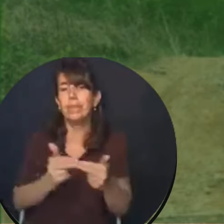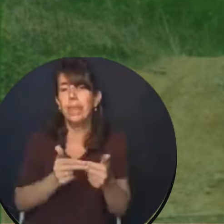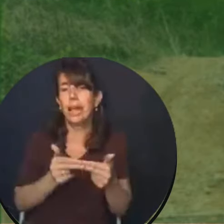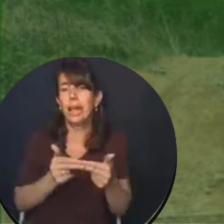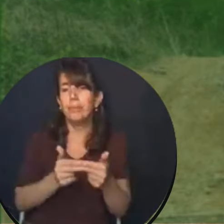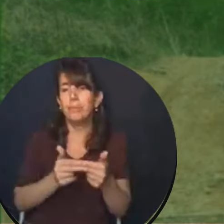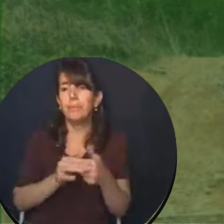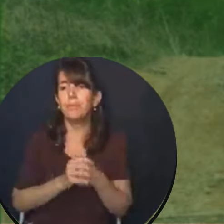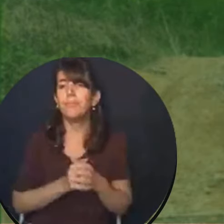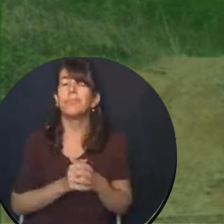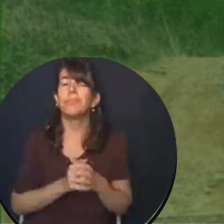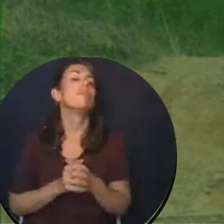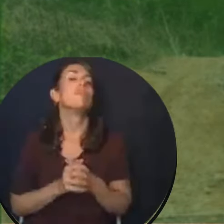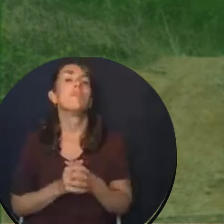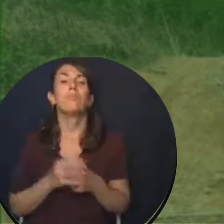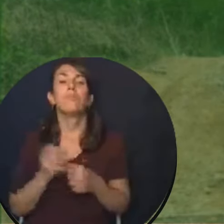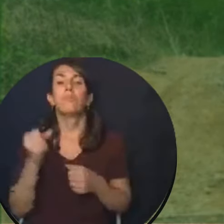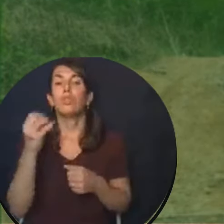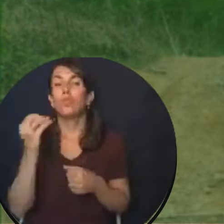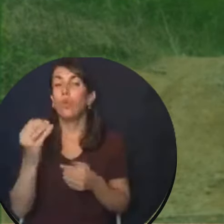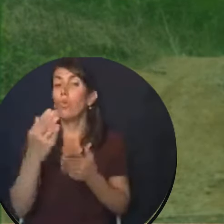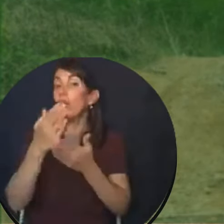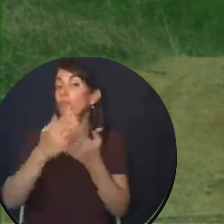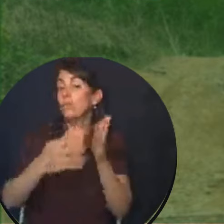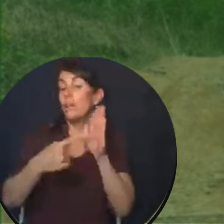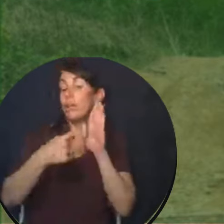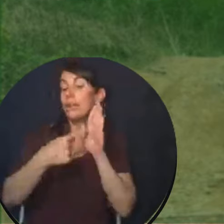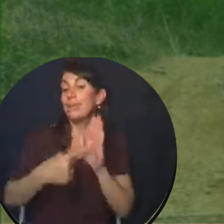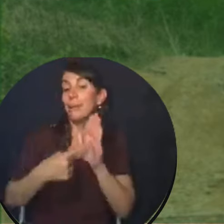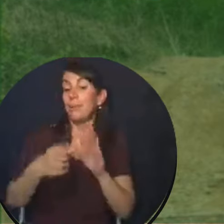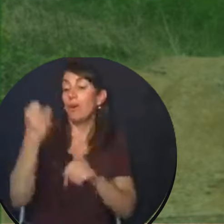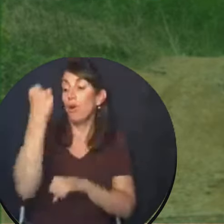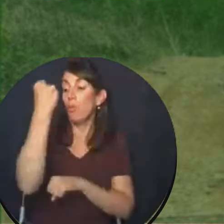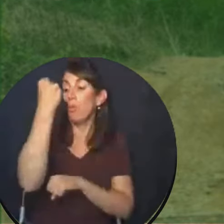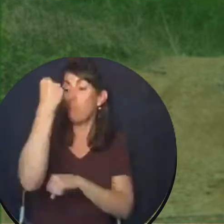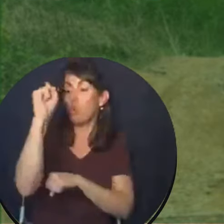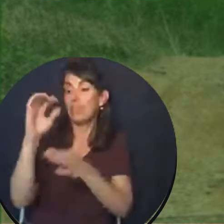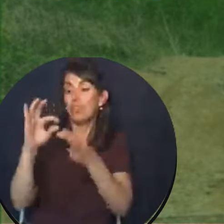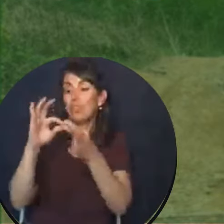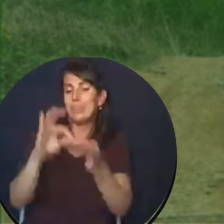So these are just some examples of protest-related criminalization.